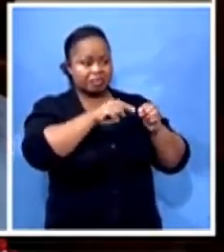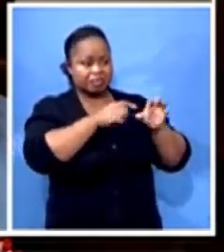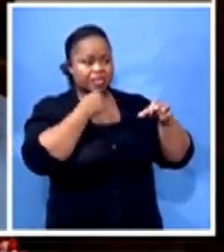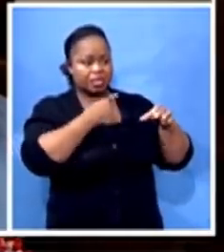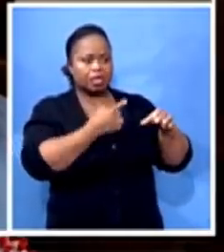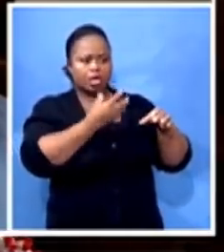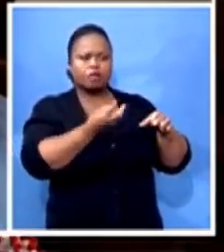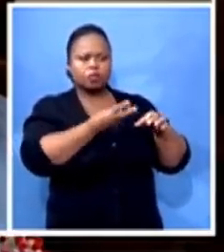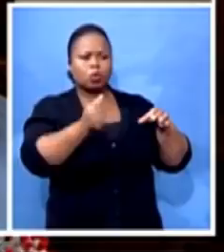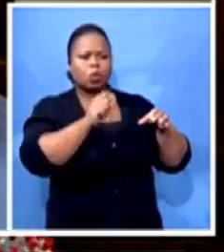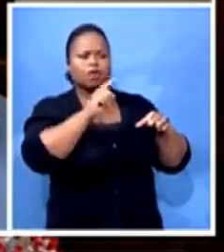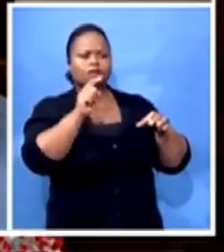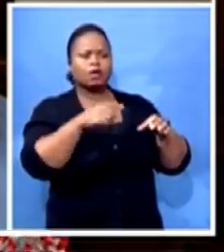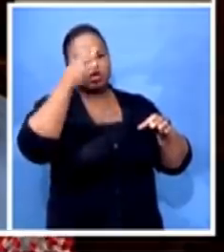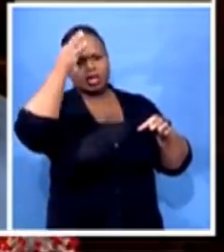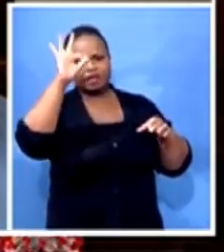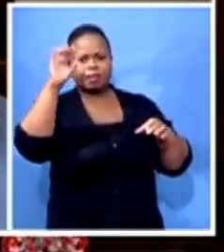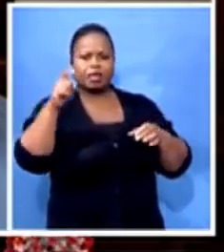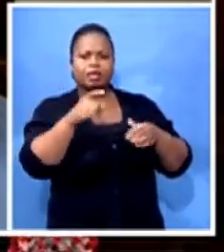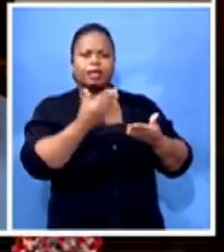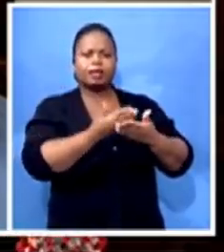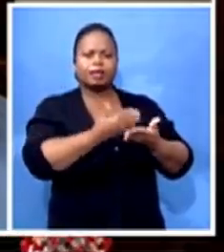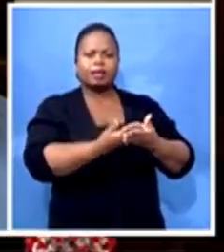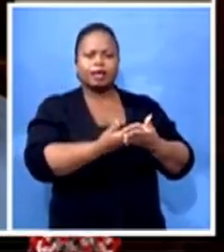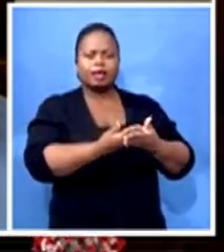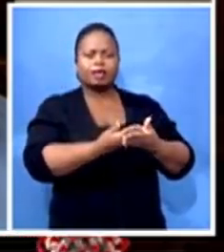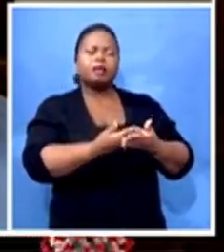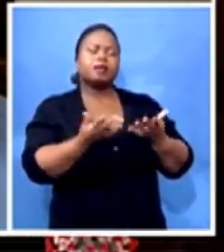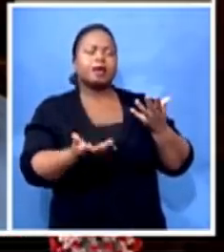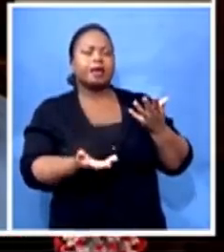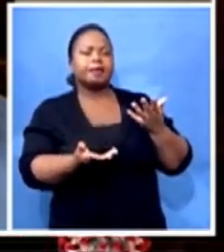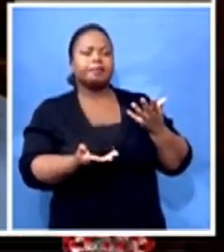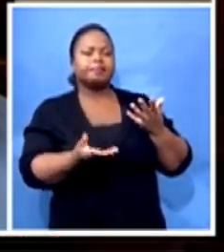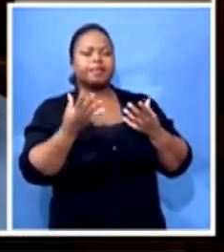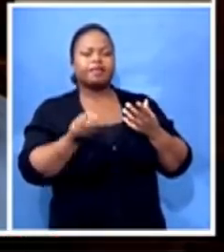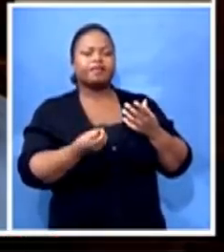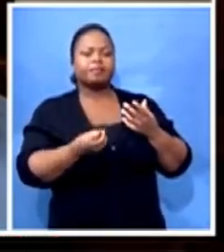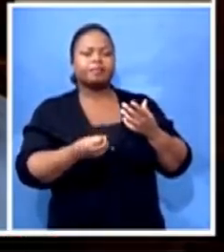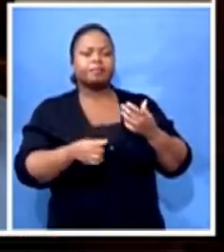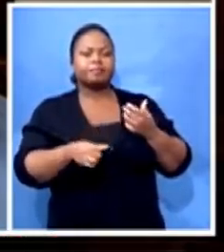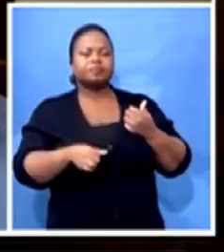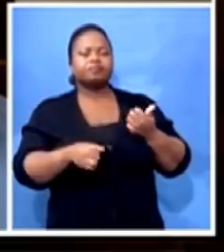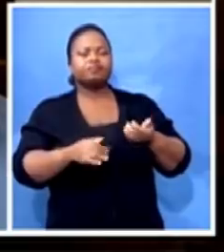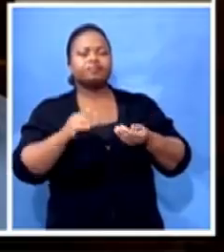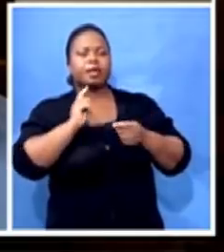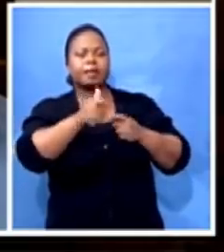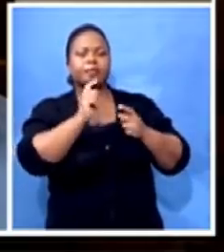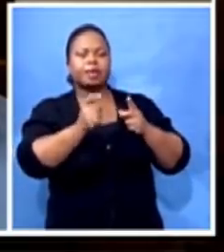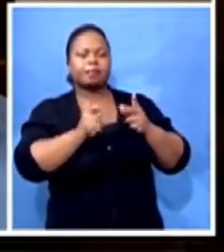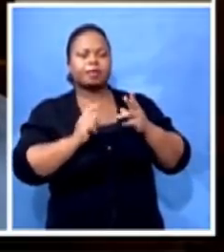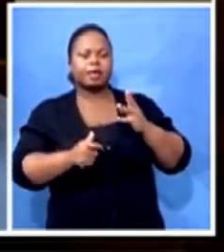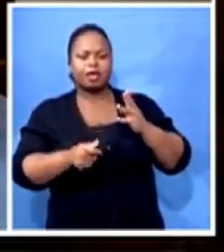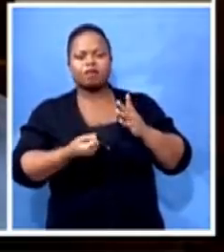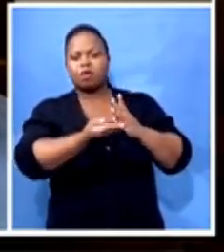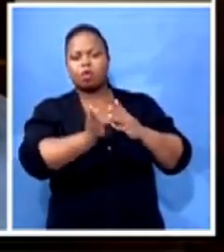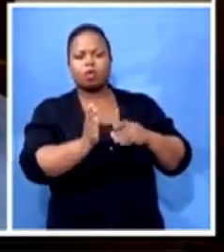and effectively roll out social relief payments. And it's a black firm, and they were asserting